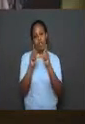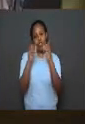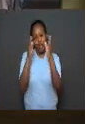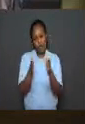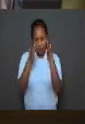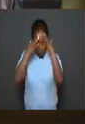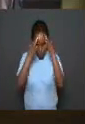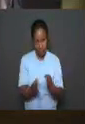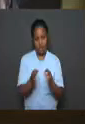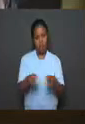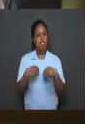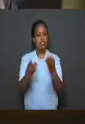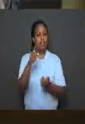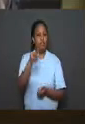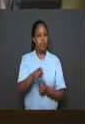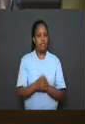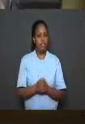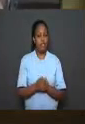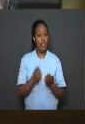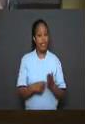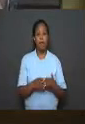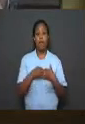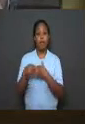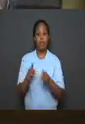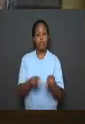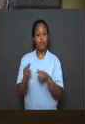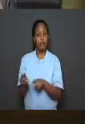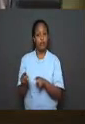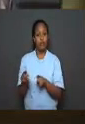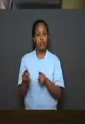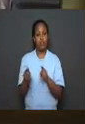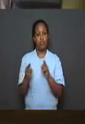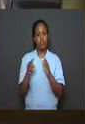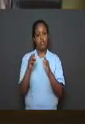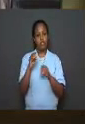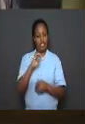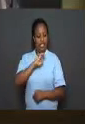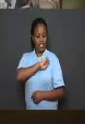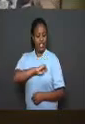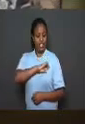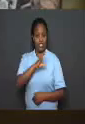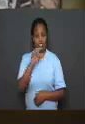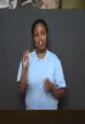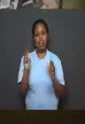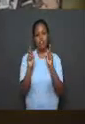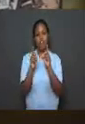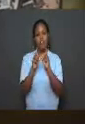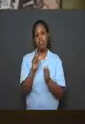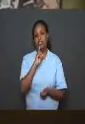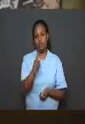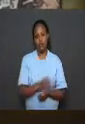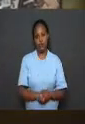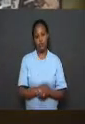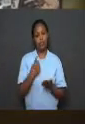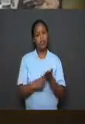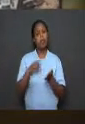decisions. It is guided by principles of ethics and fairness.